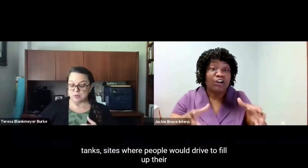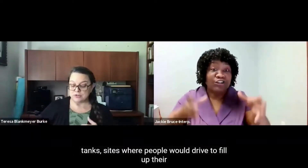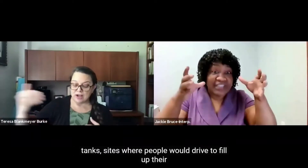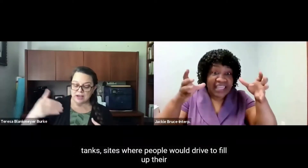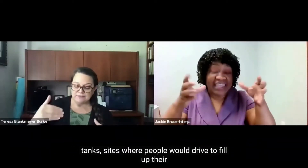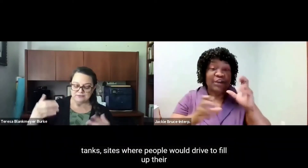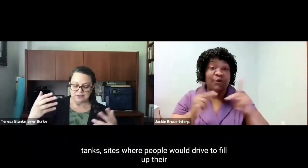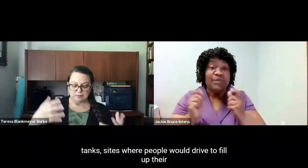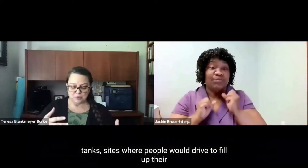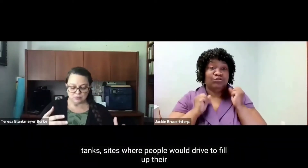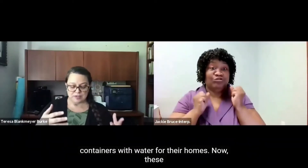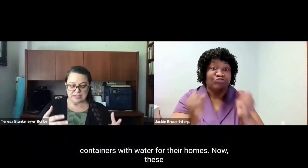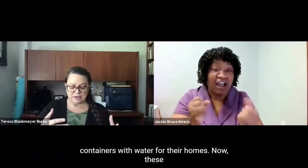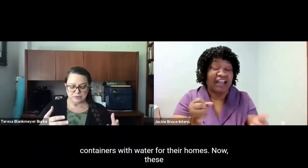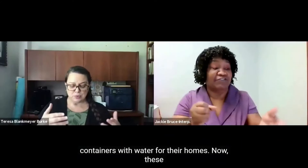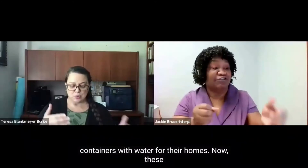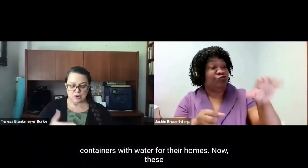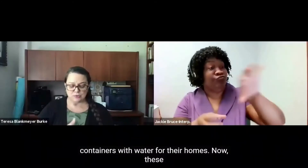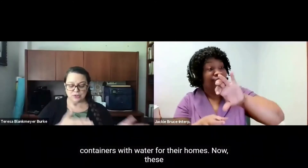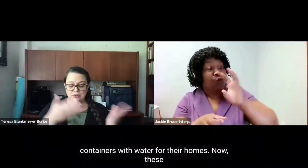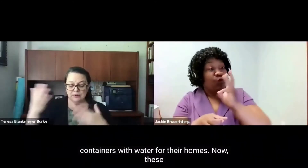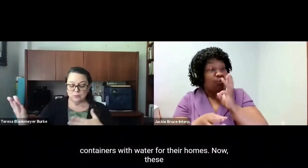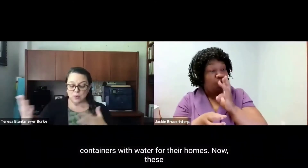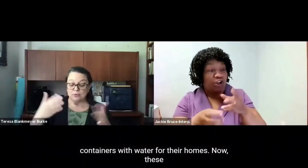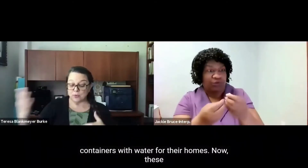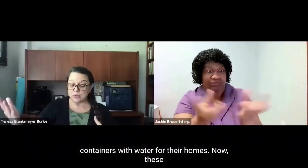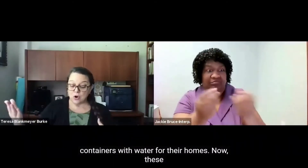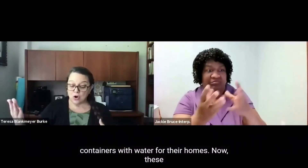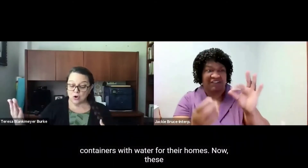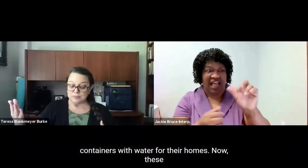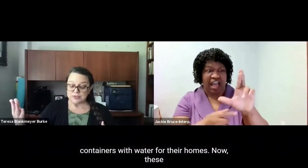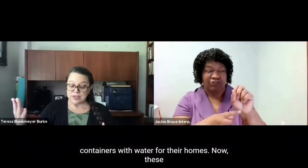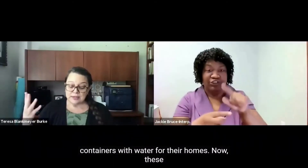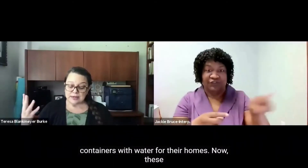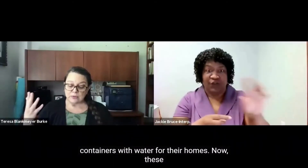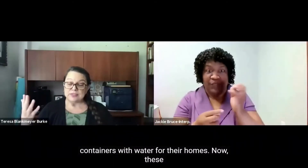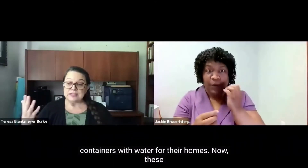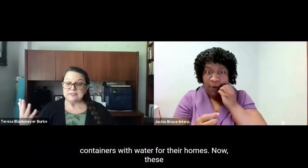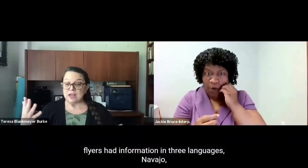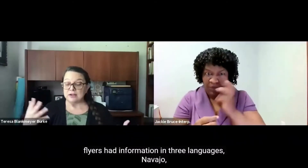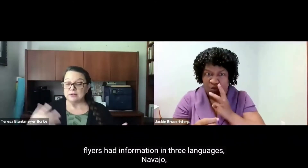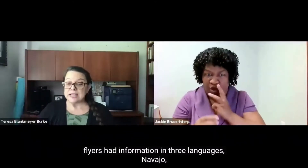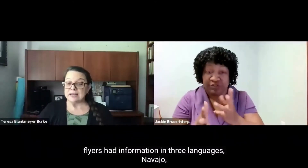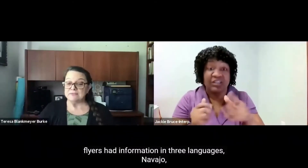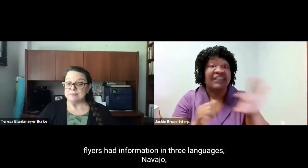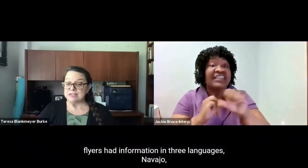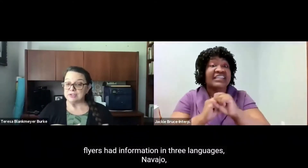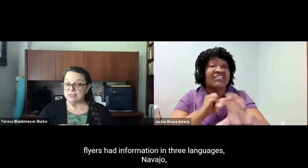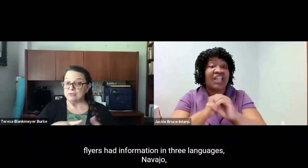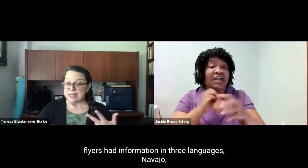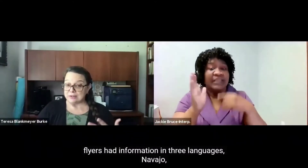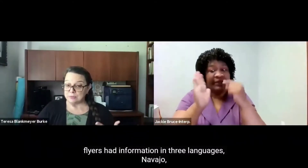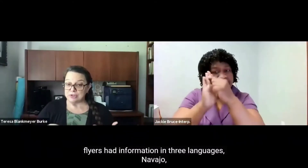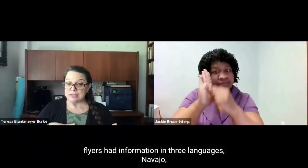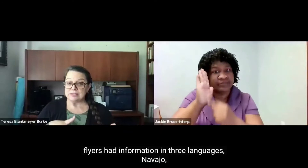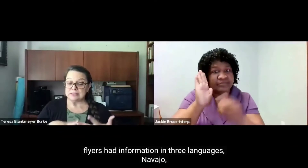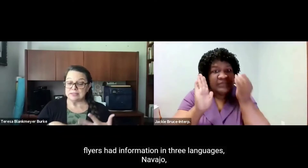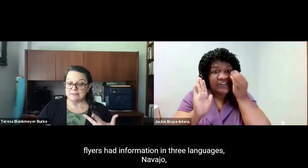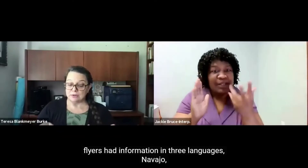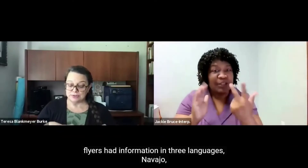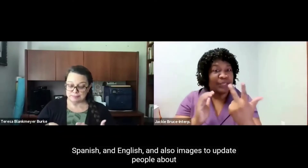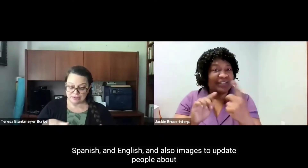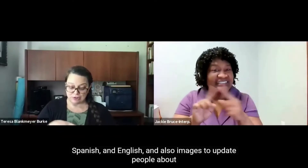where people would drive to fill up their containers with water for their homes. Now, these flyers had information in 3